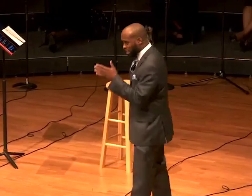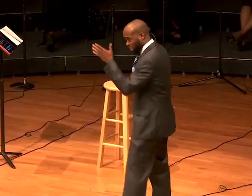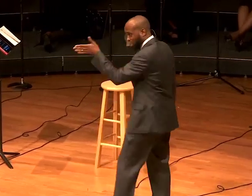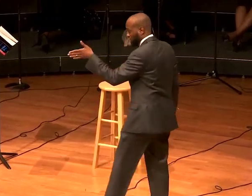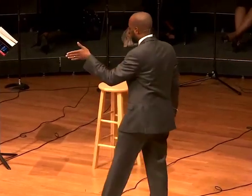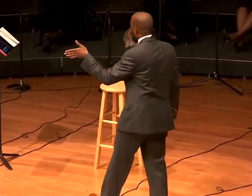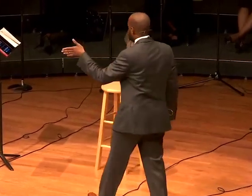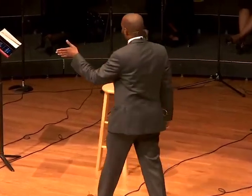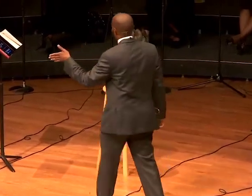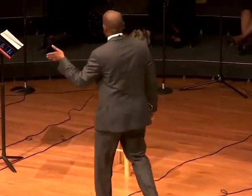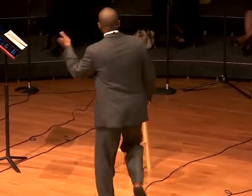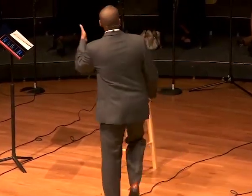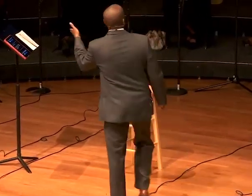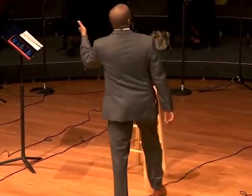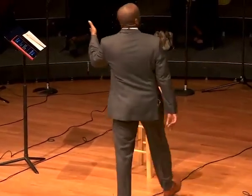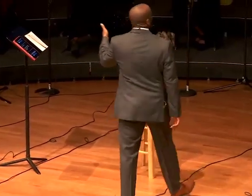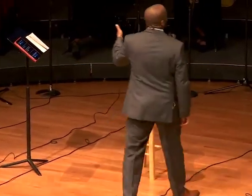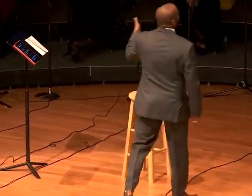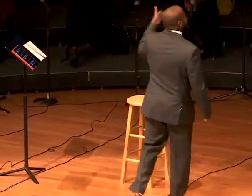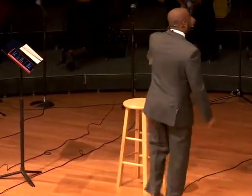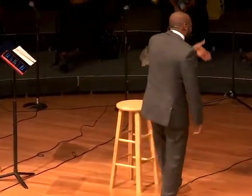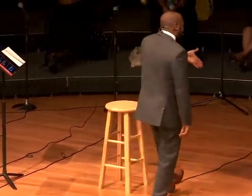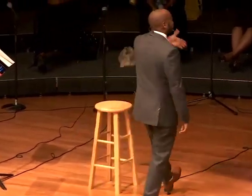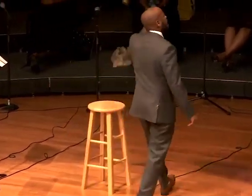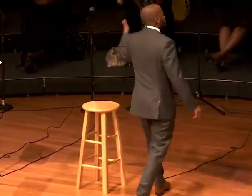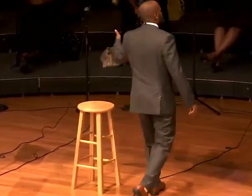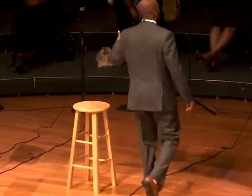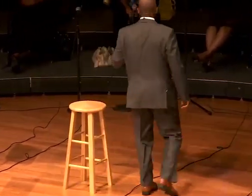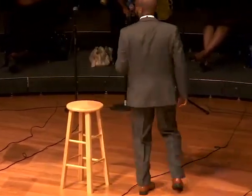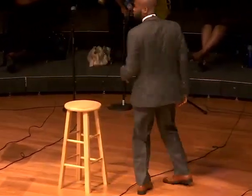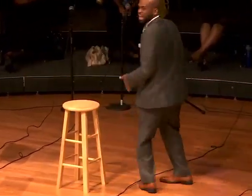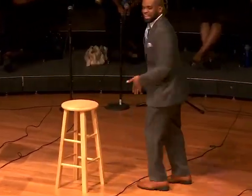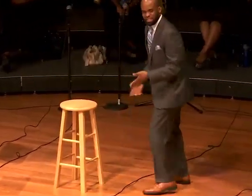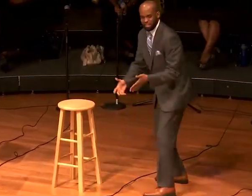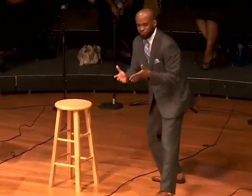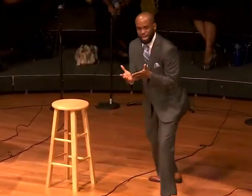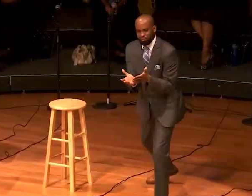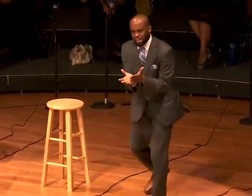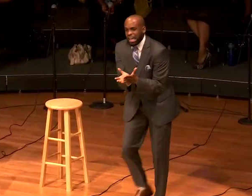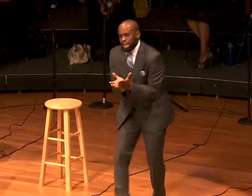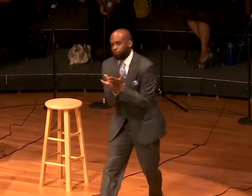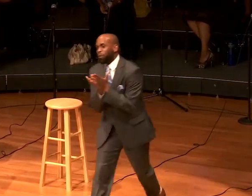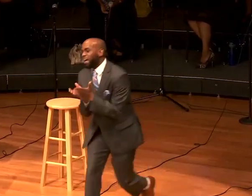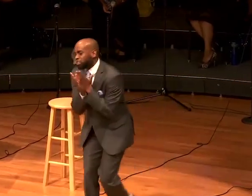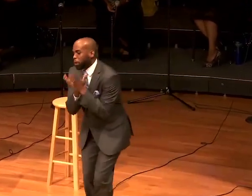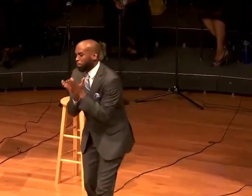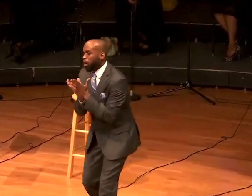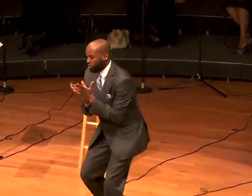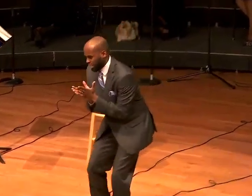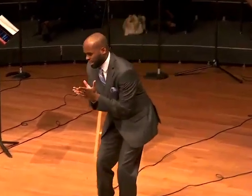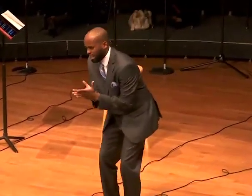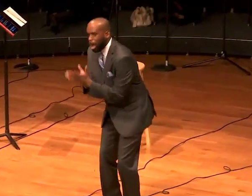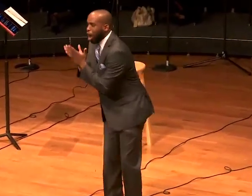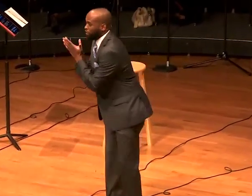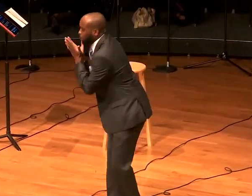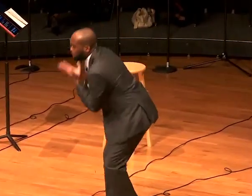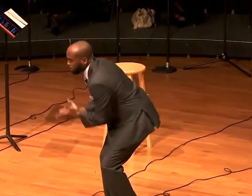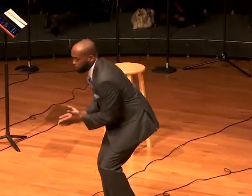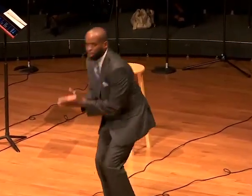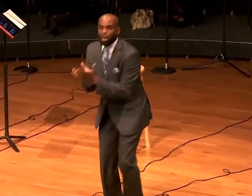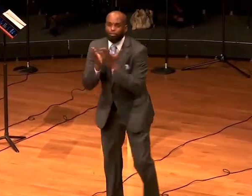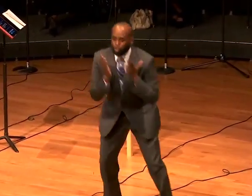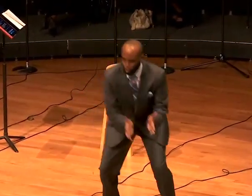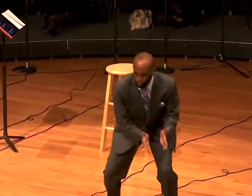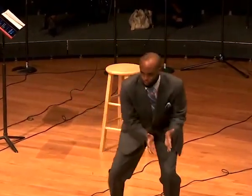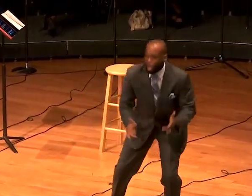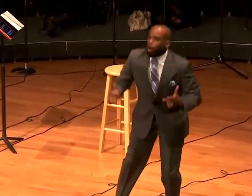For Jesus looks to us and say, "Know you not that you are the light of the world?" Listen, family, if we supposedly are the